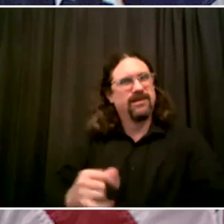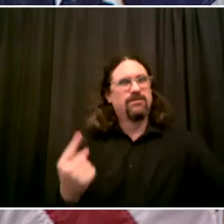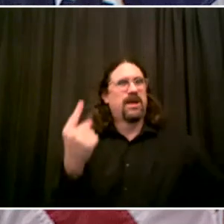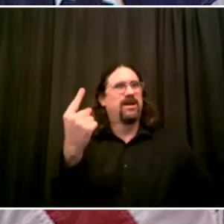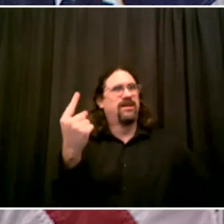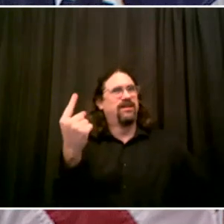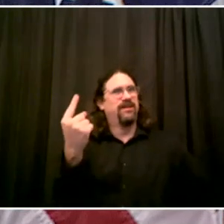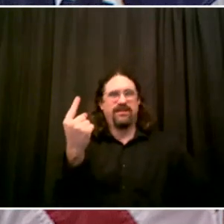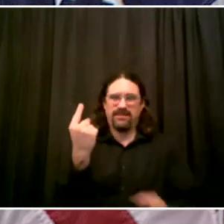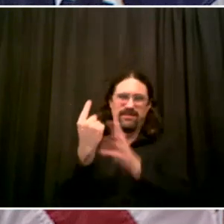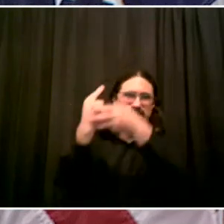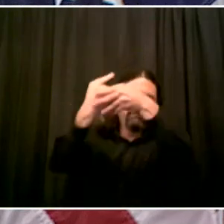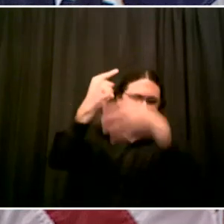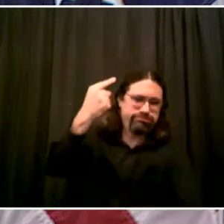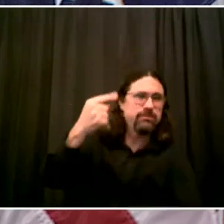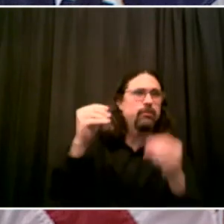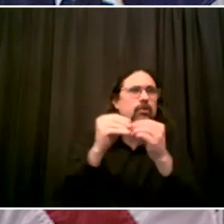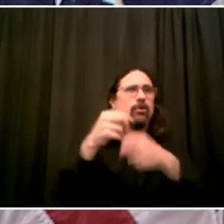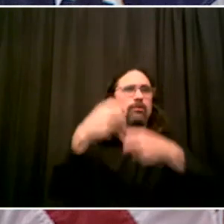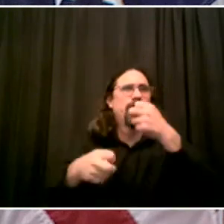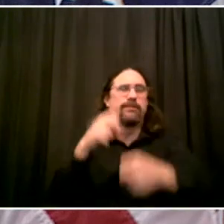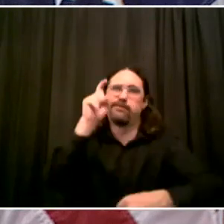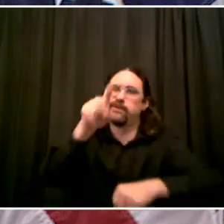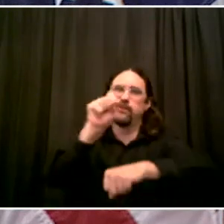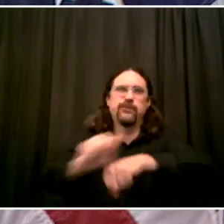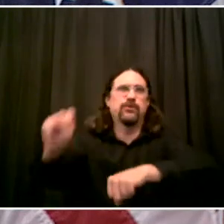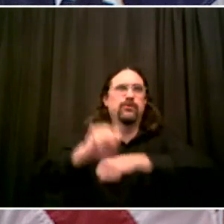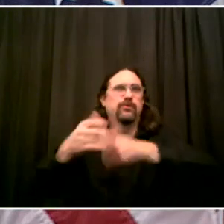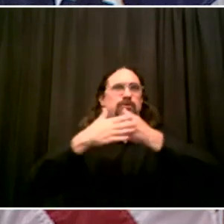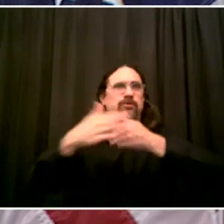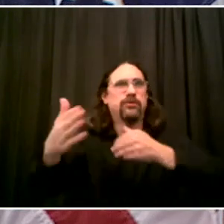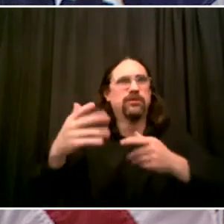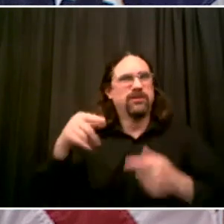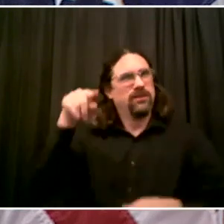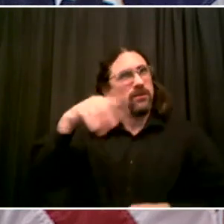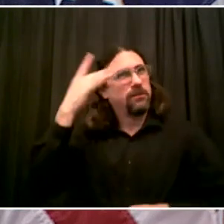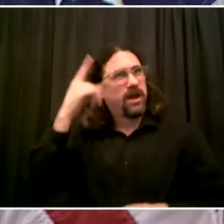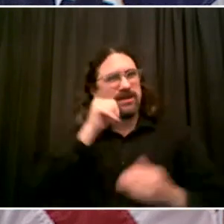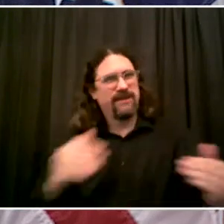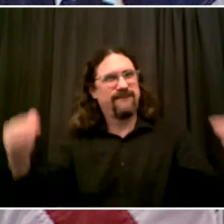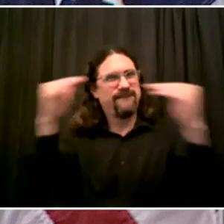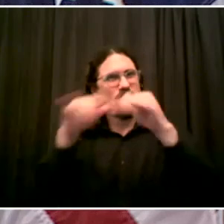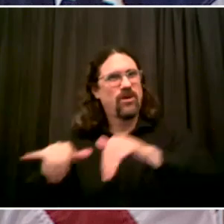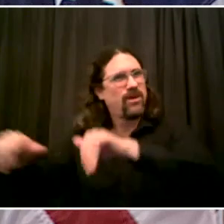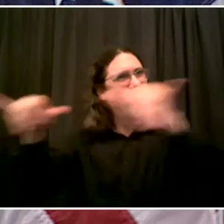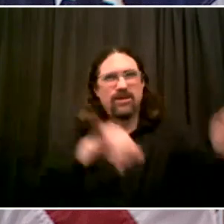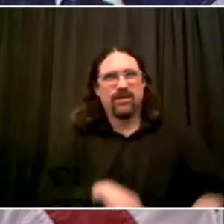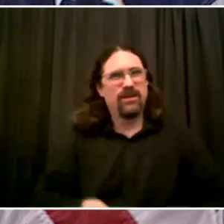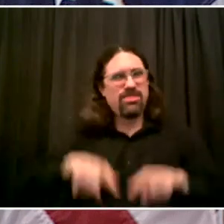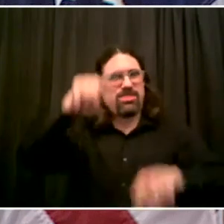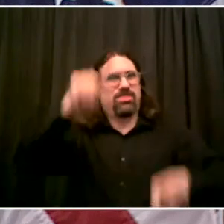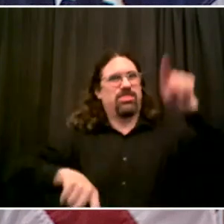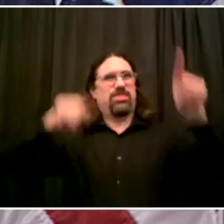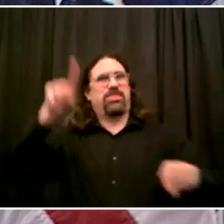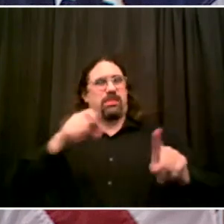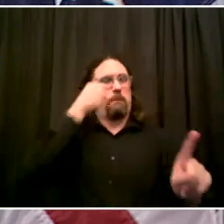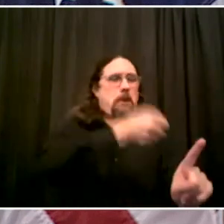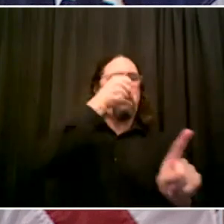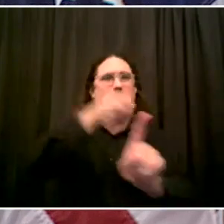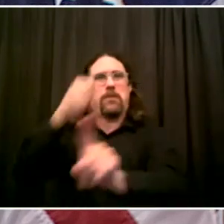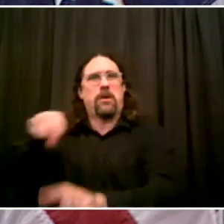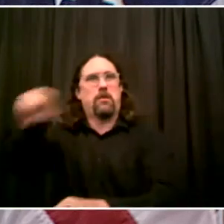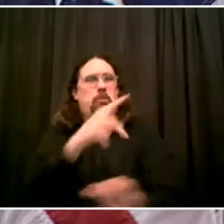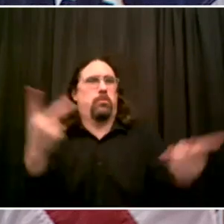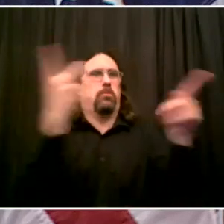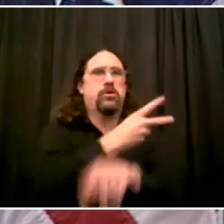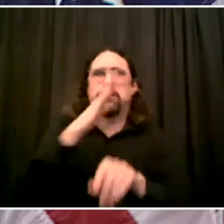in our healthcare system, everything laid bare by the coronavirus epidemic. And right now, we must address those